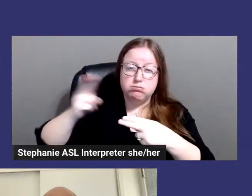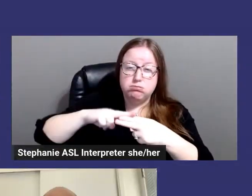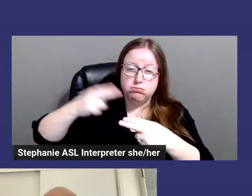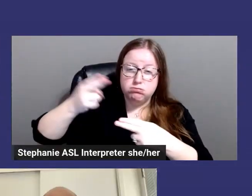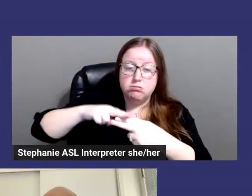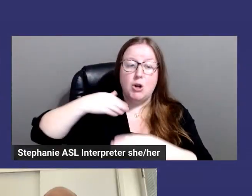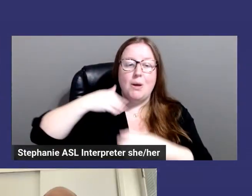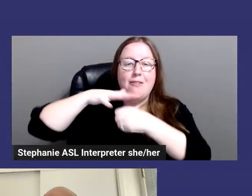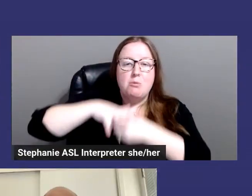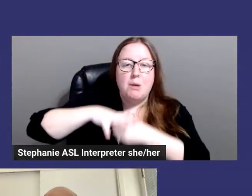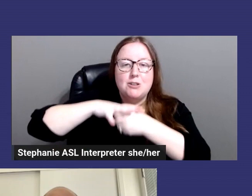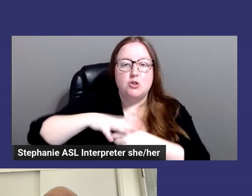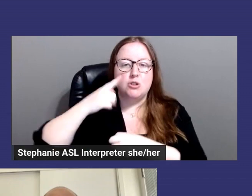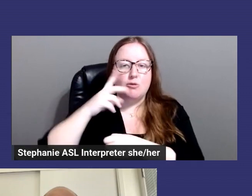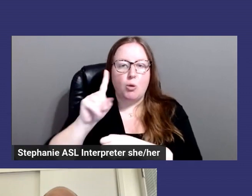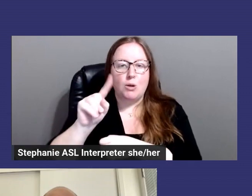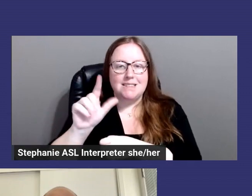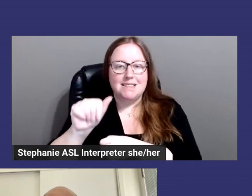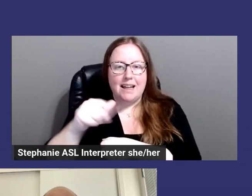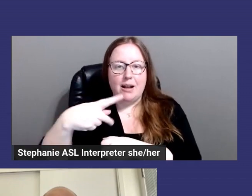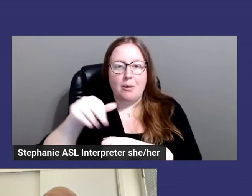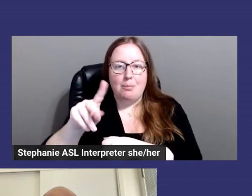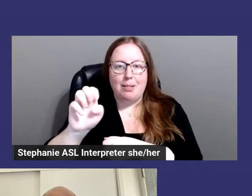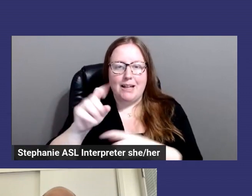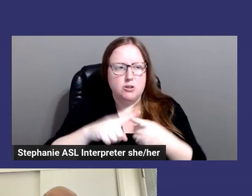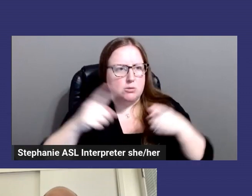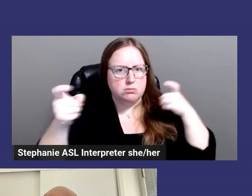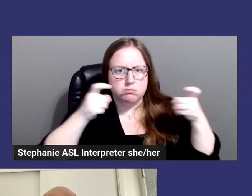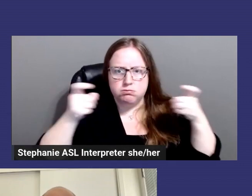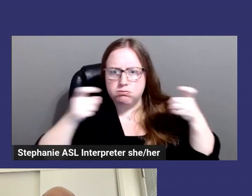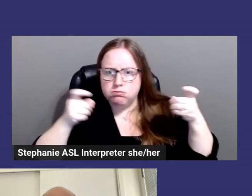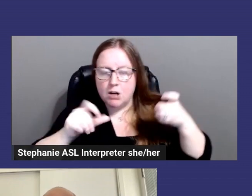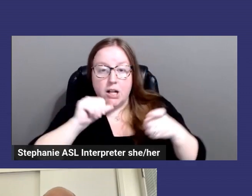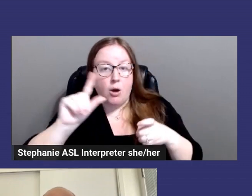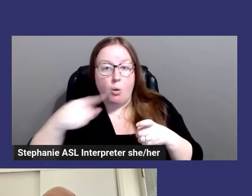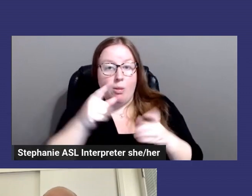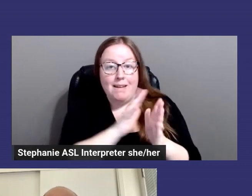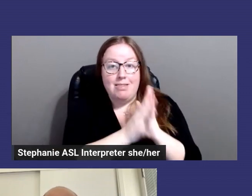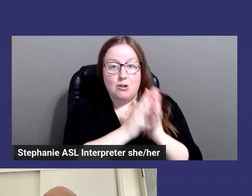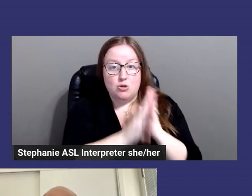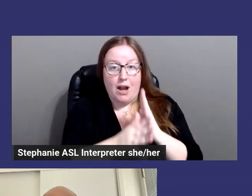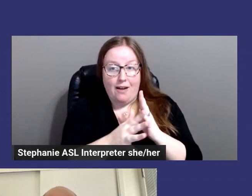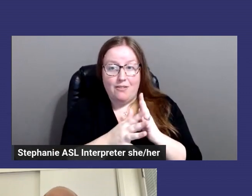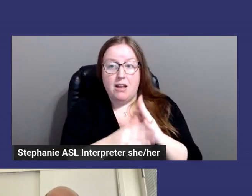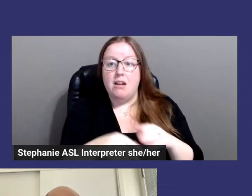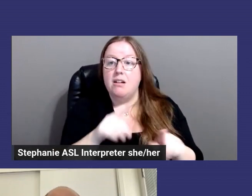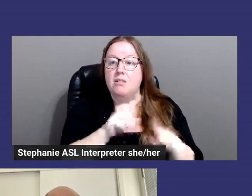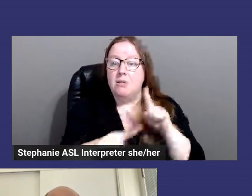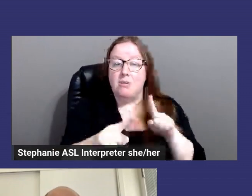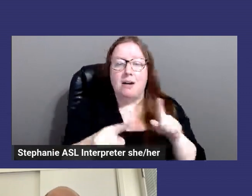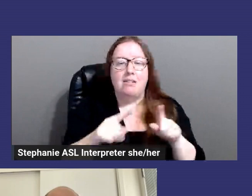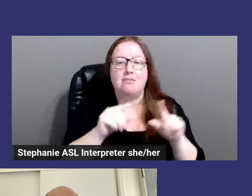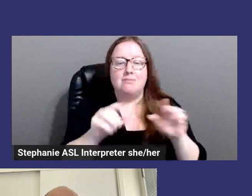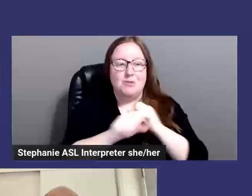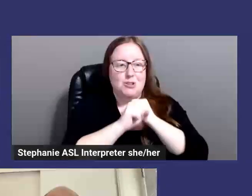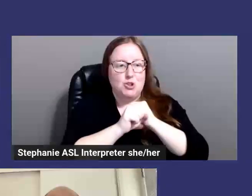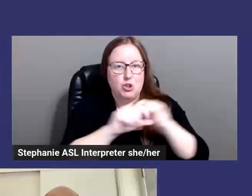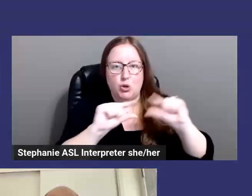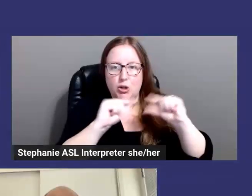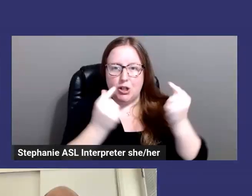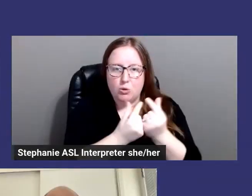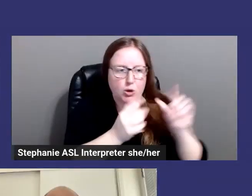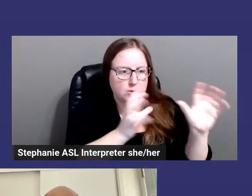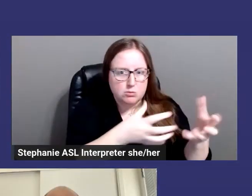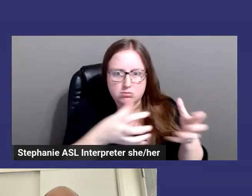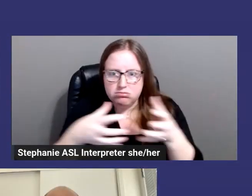plane and control plane to manage all these, right? Not just the traffic itself, stitching the security groups and NACLs together,